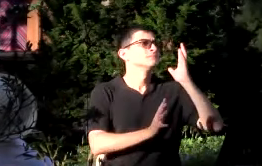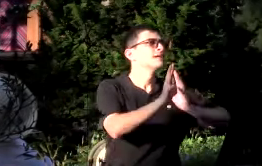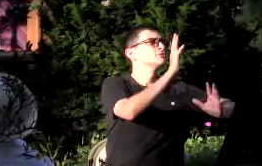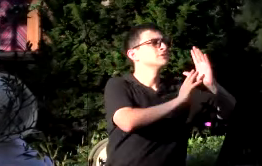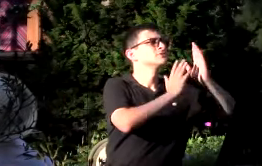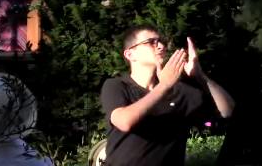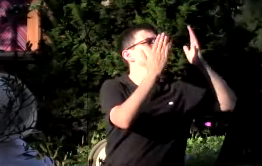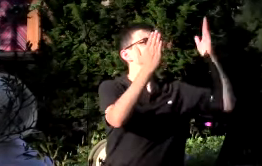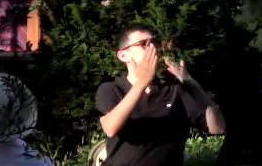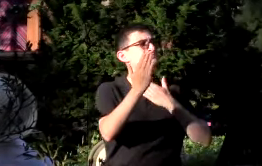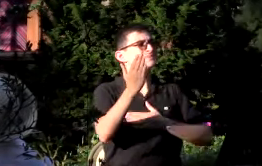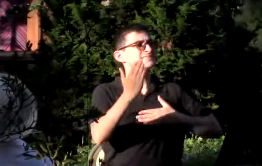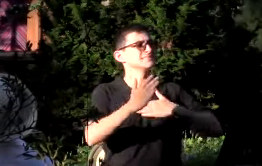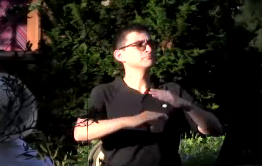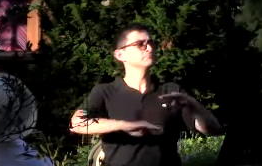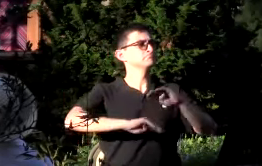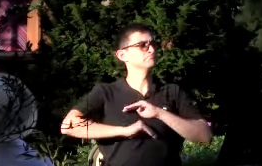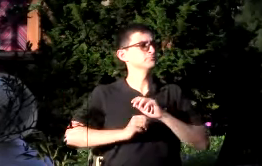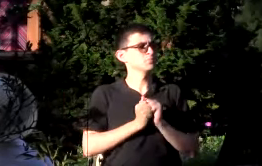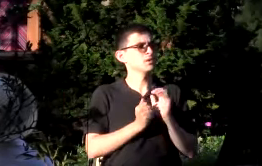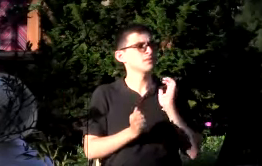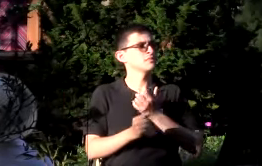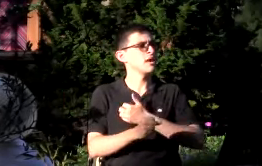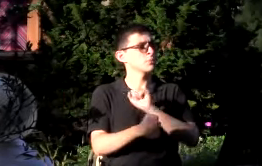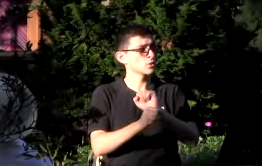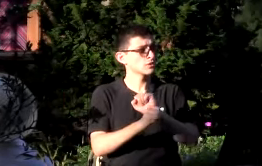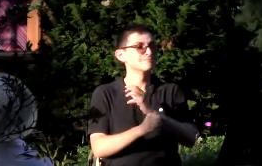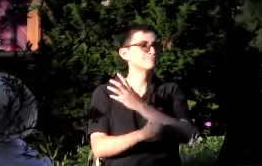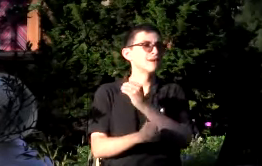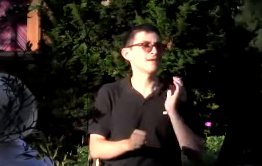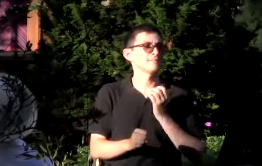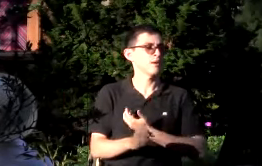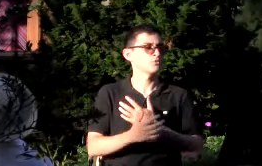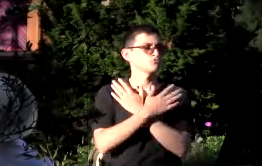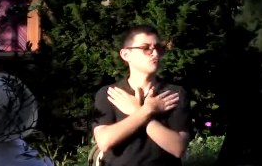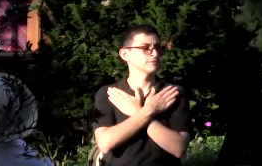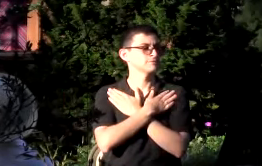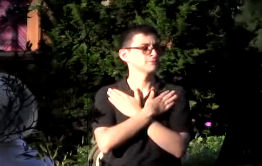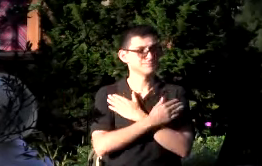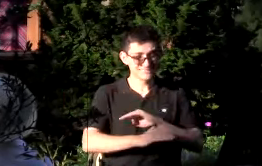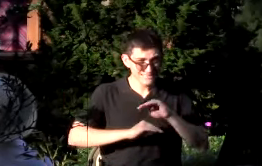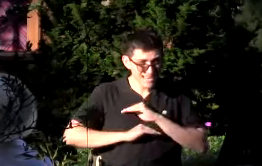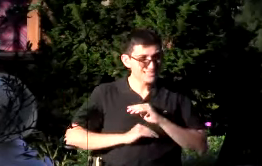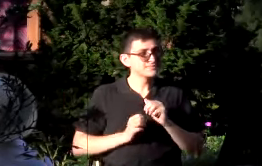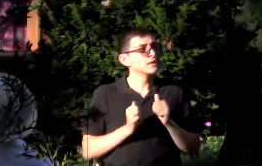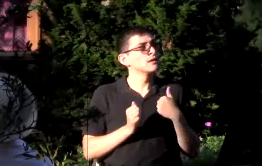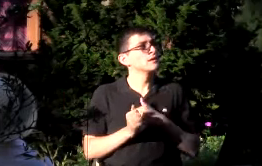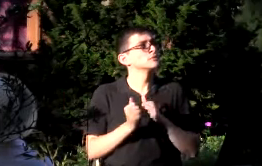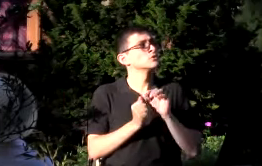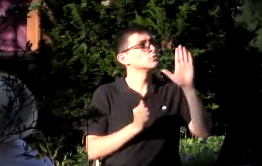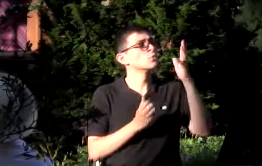mitzvot, and grant us a share in your Torah. Satisfy us with your goodness and gladden us with your